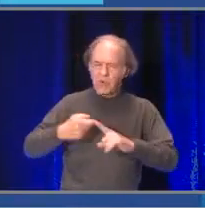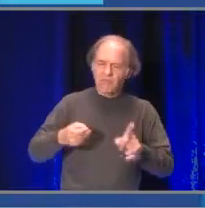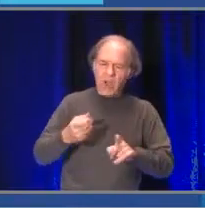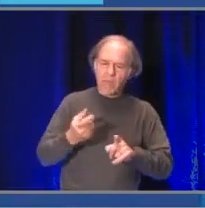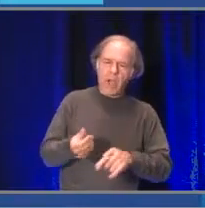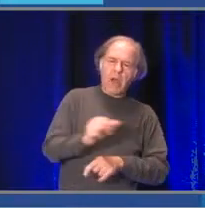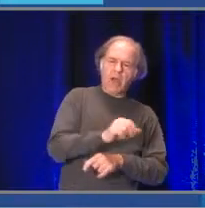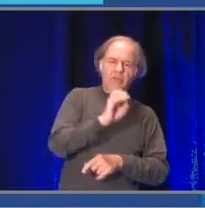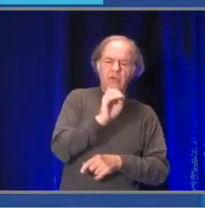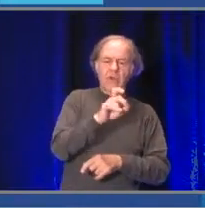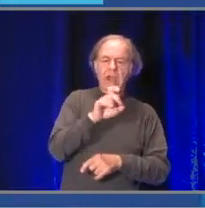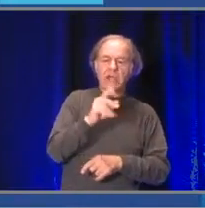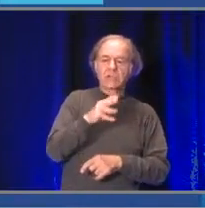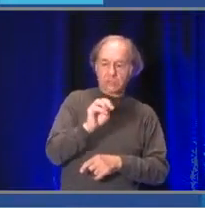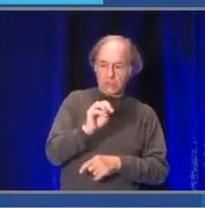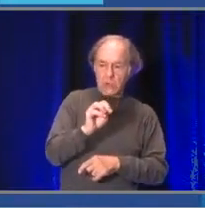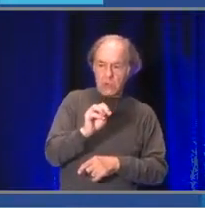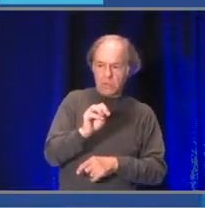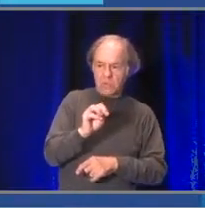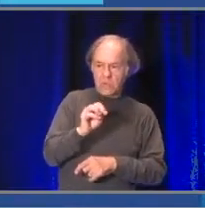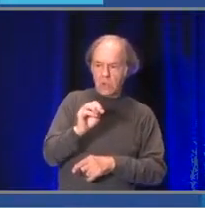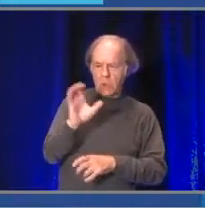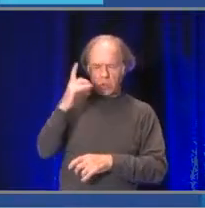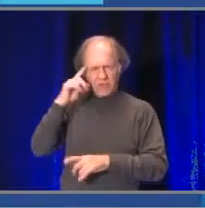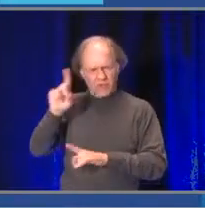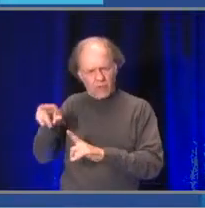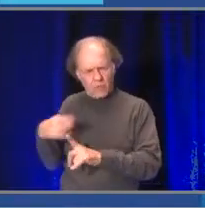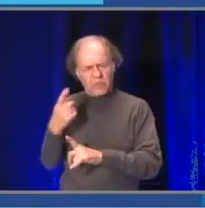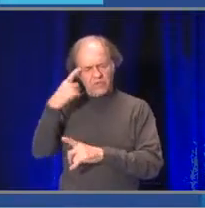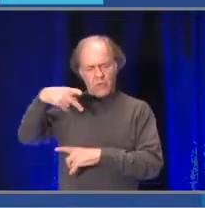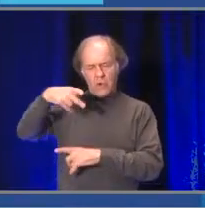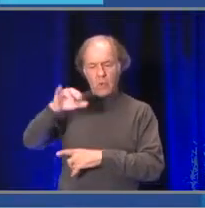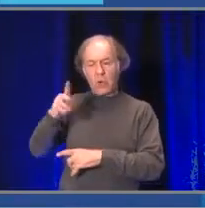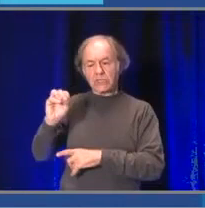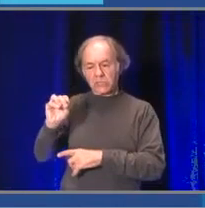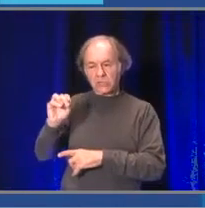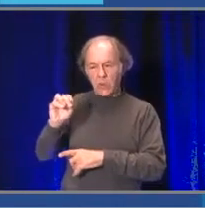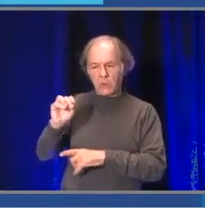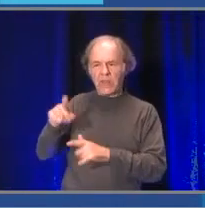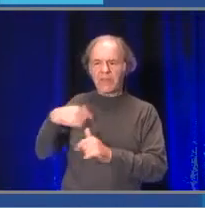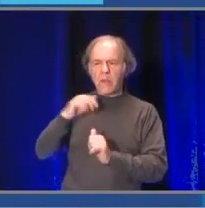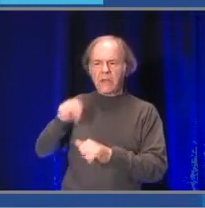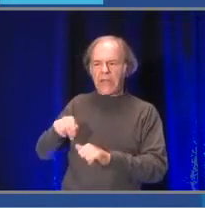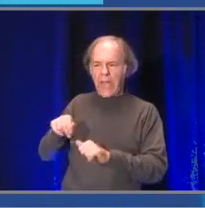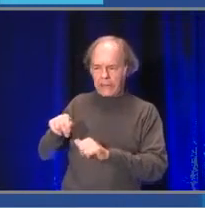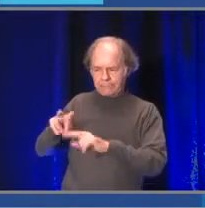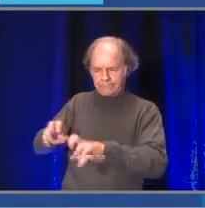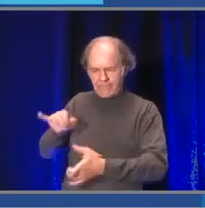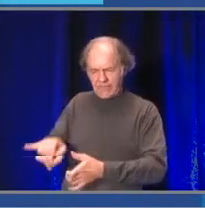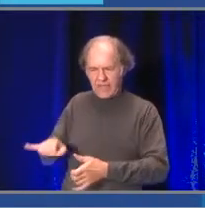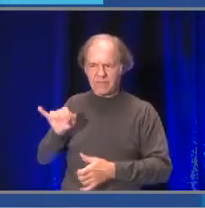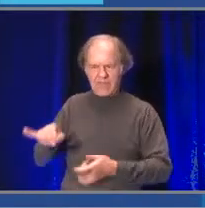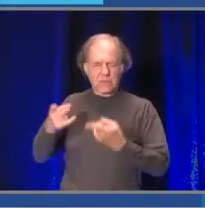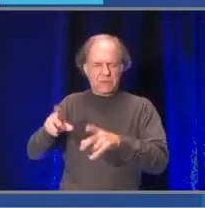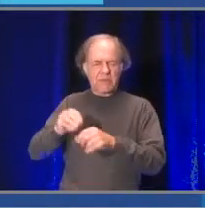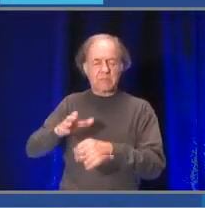we can extract information and look at their content. And that's what we're doing in my laboratory. This assay was